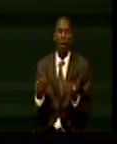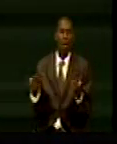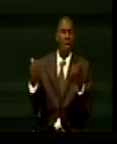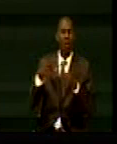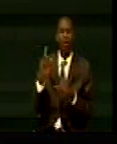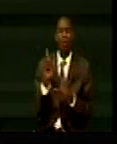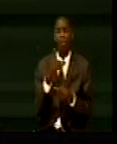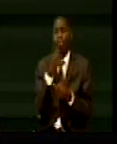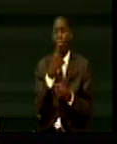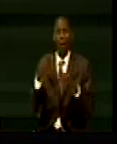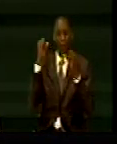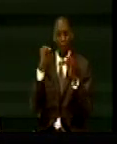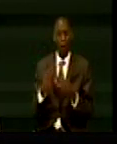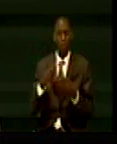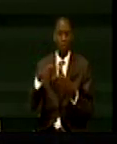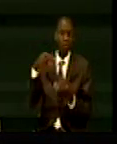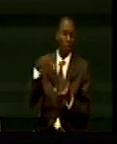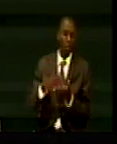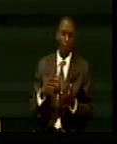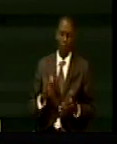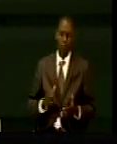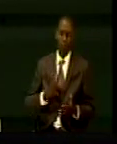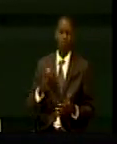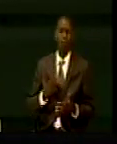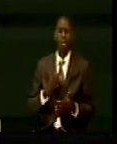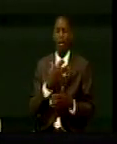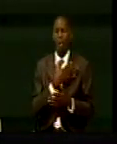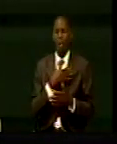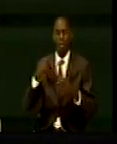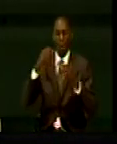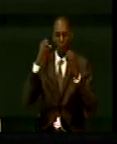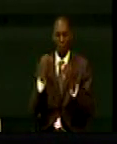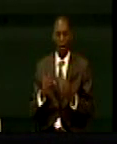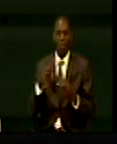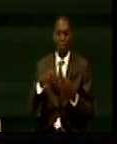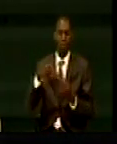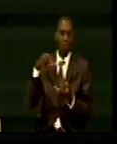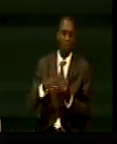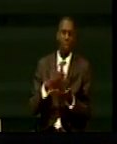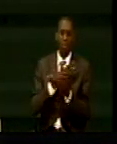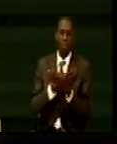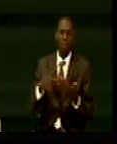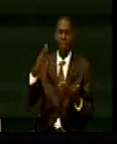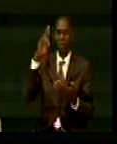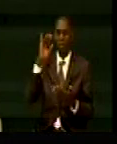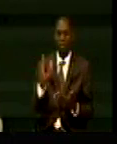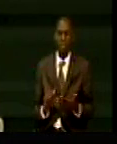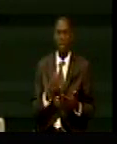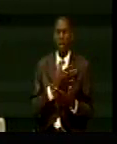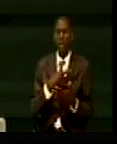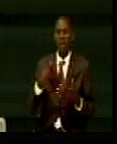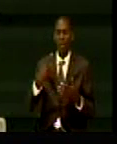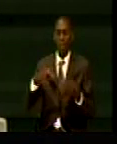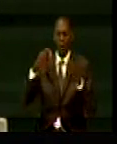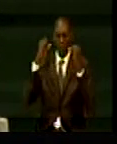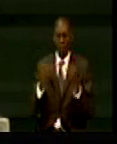to stand upright, and the power to stand righteously, and the power to stand out, and